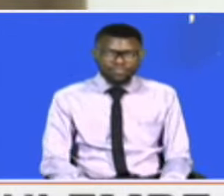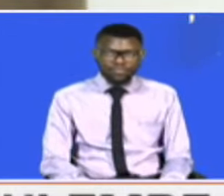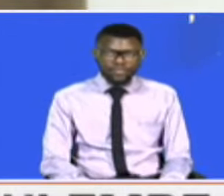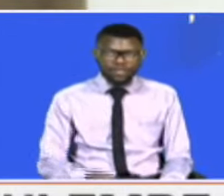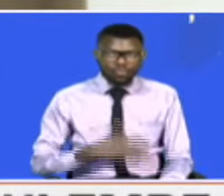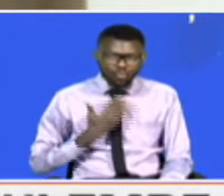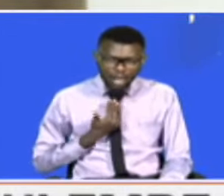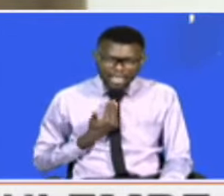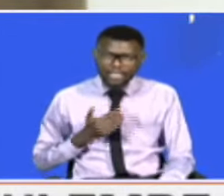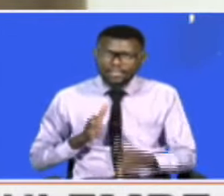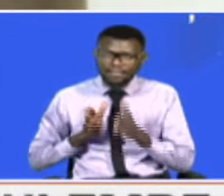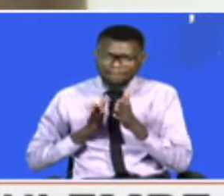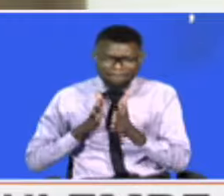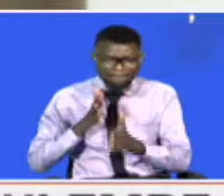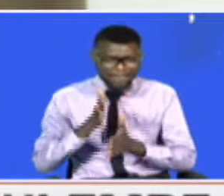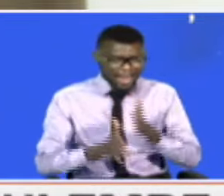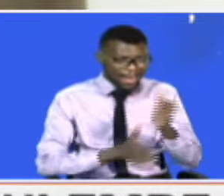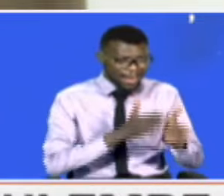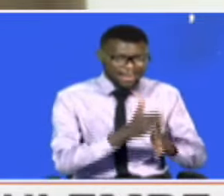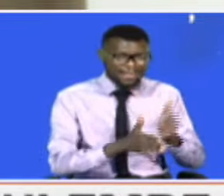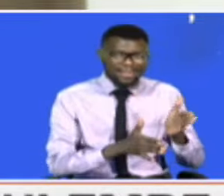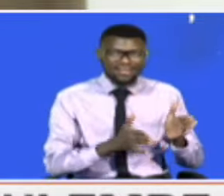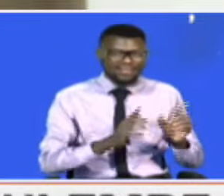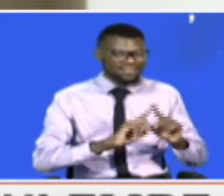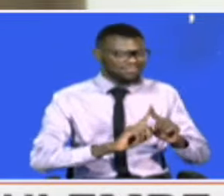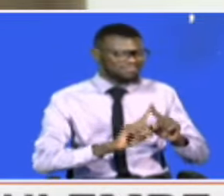instanter and we'll treat them